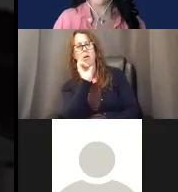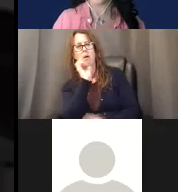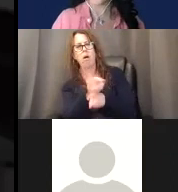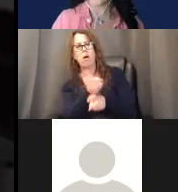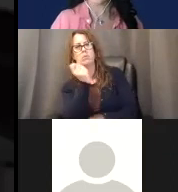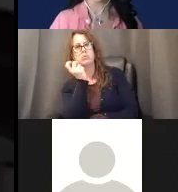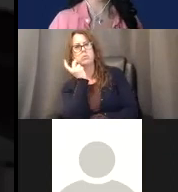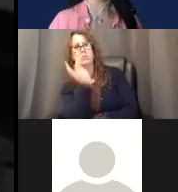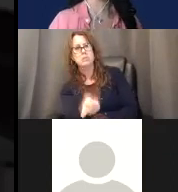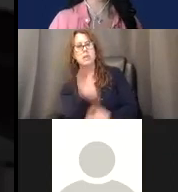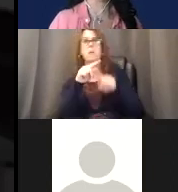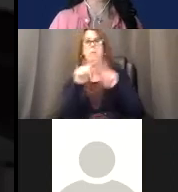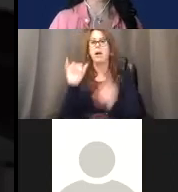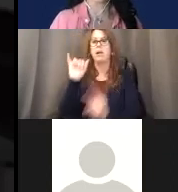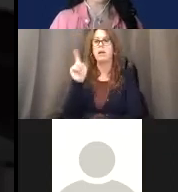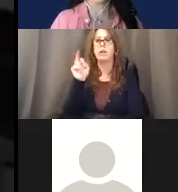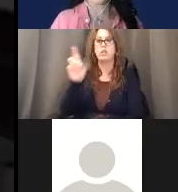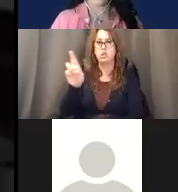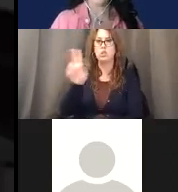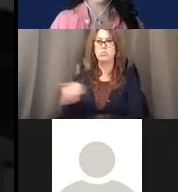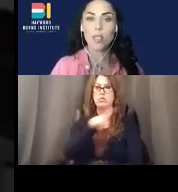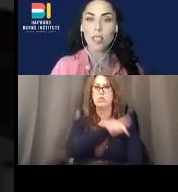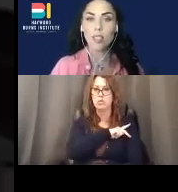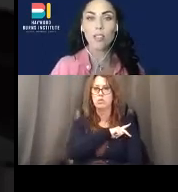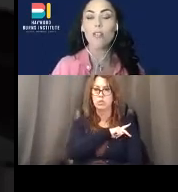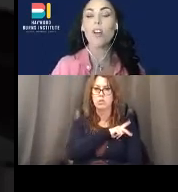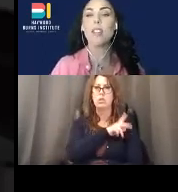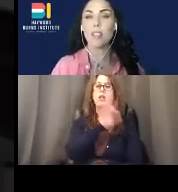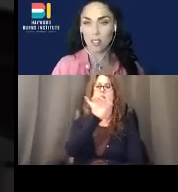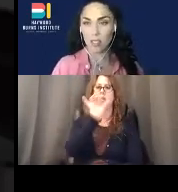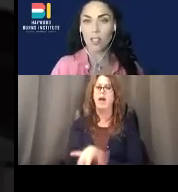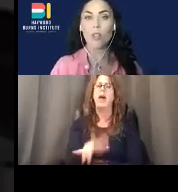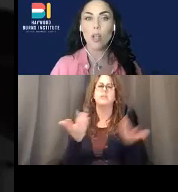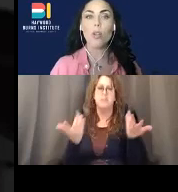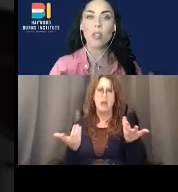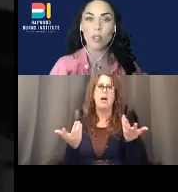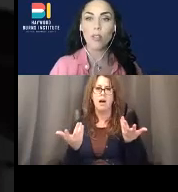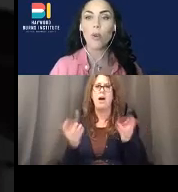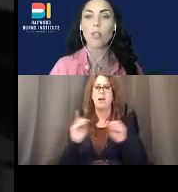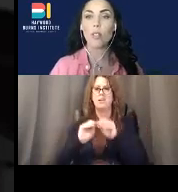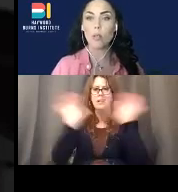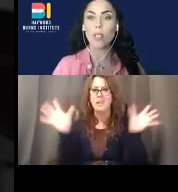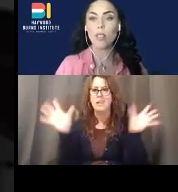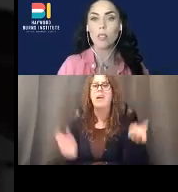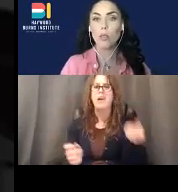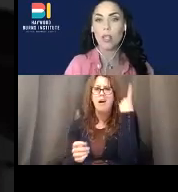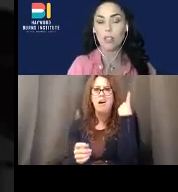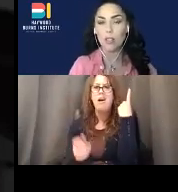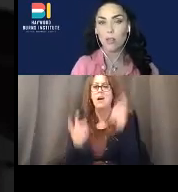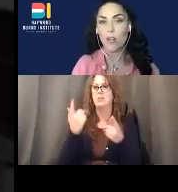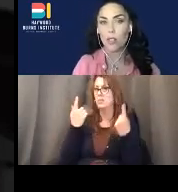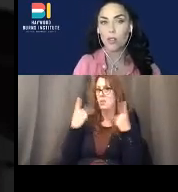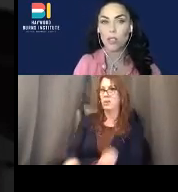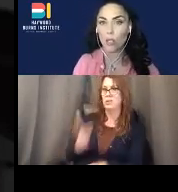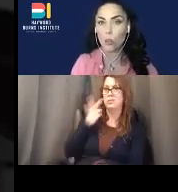easy to point out. And so this is a frame by which, like, once you see it, you'll never unsee it. And so then we can really focus and begin to dismantle